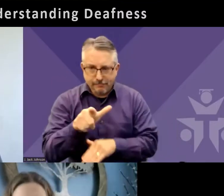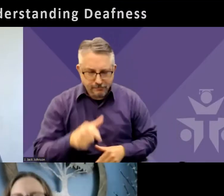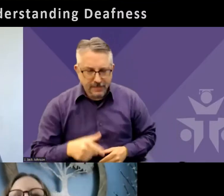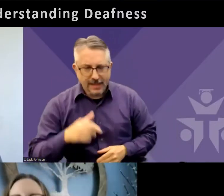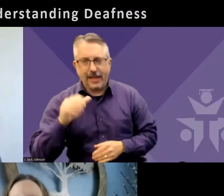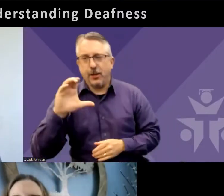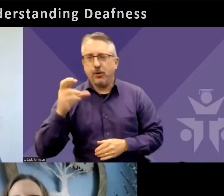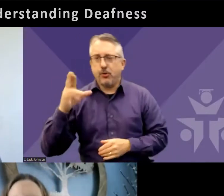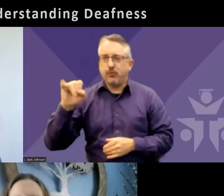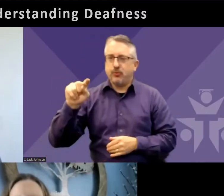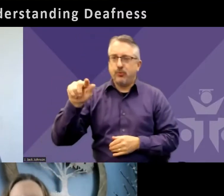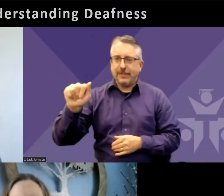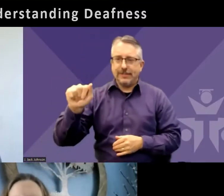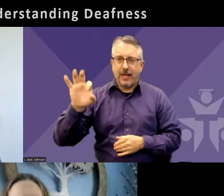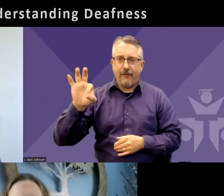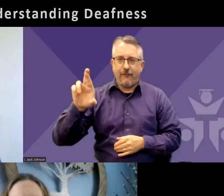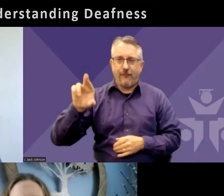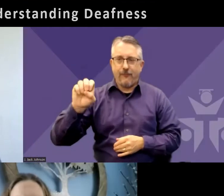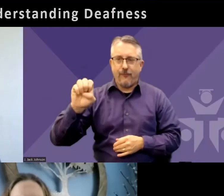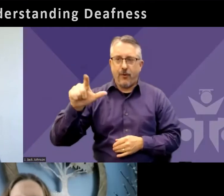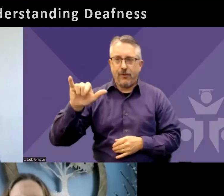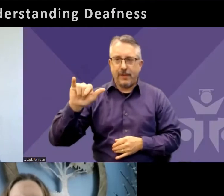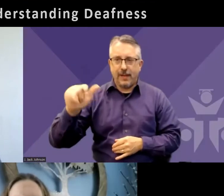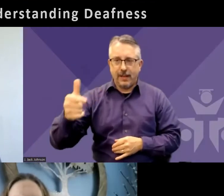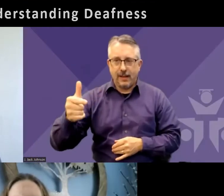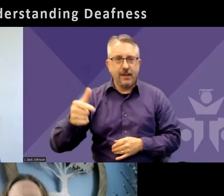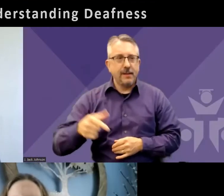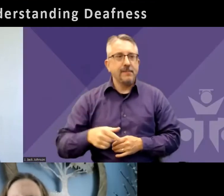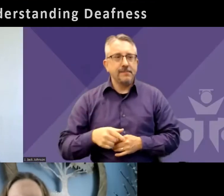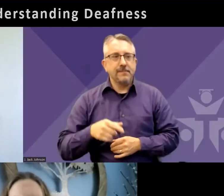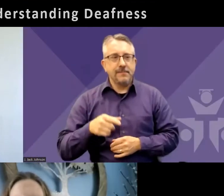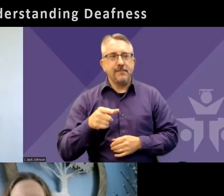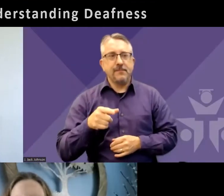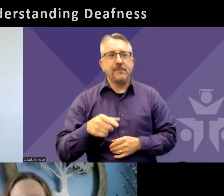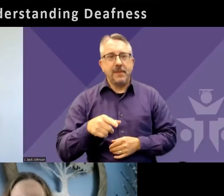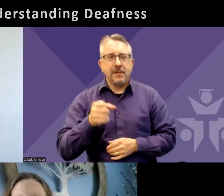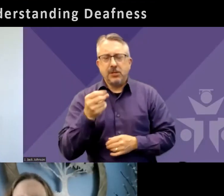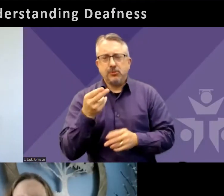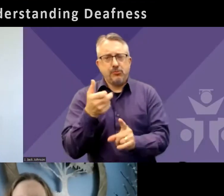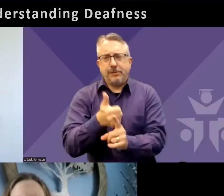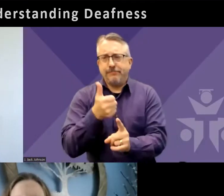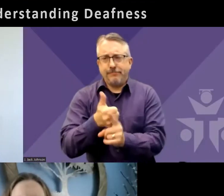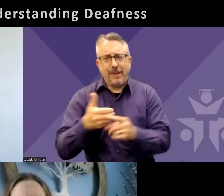here, but one of them is only present tonight. Krista Froling.